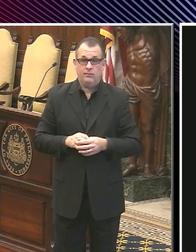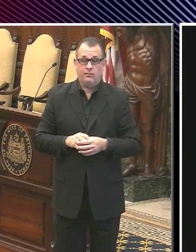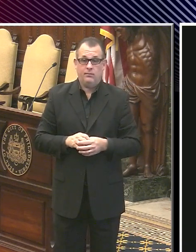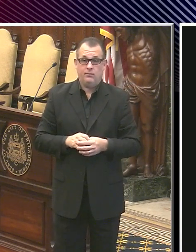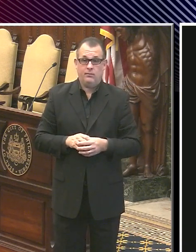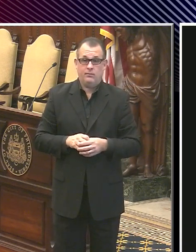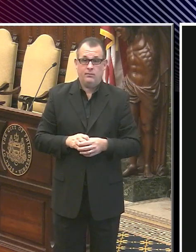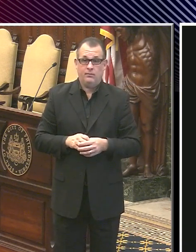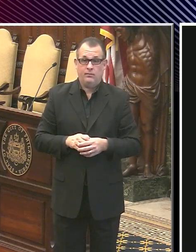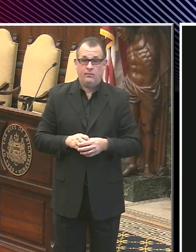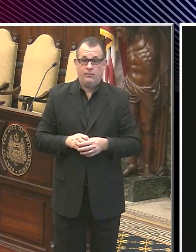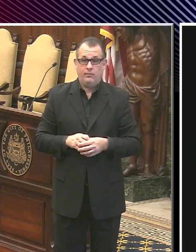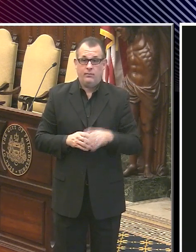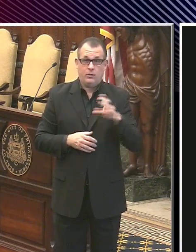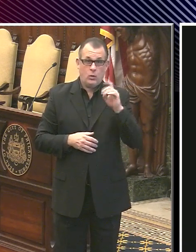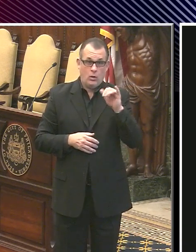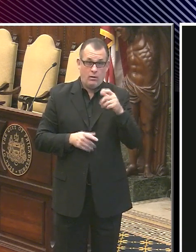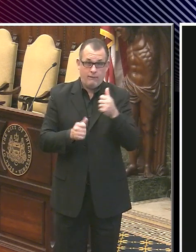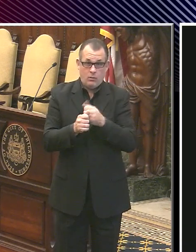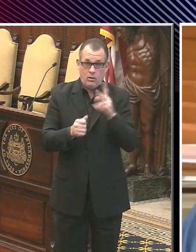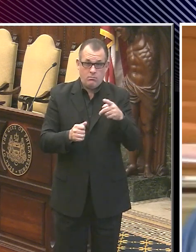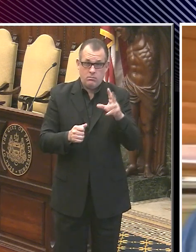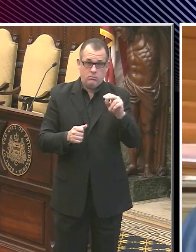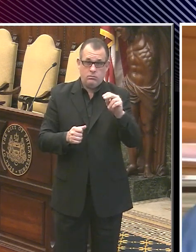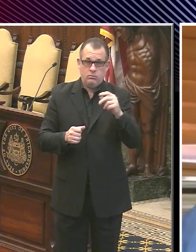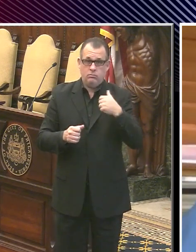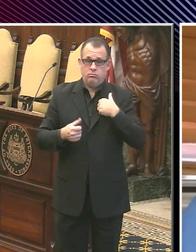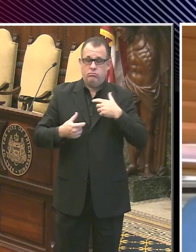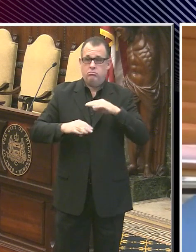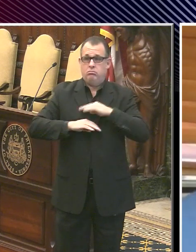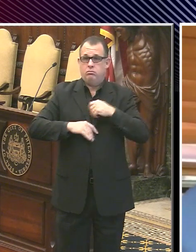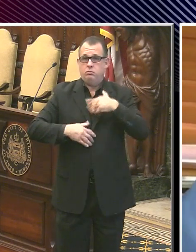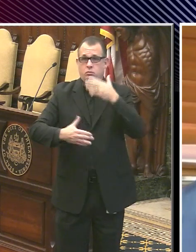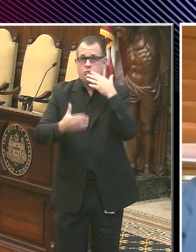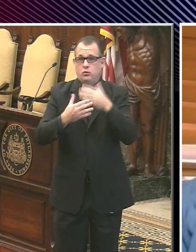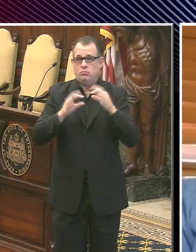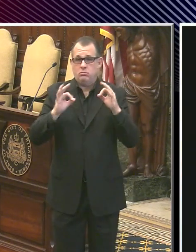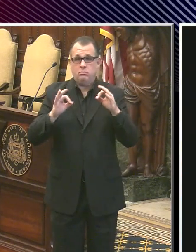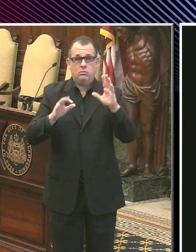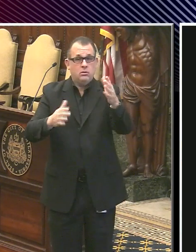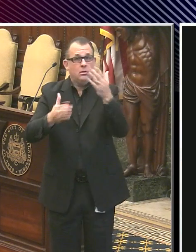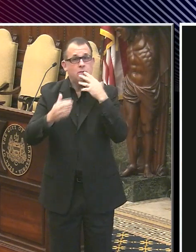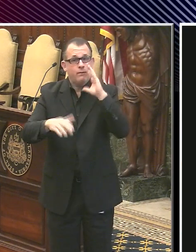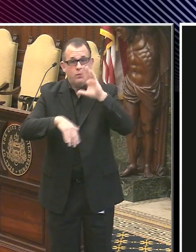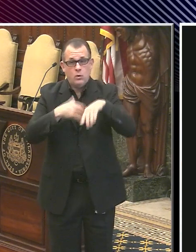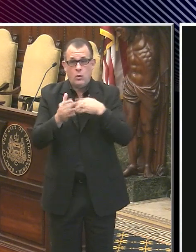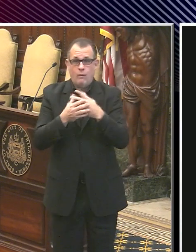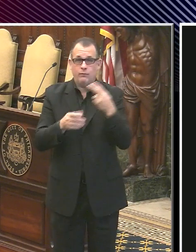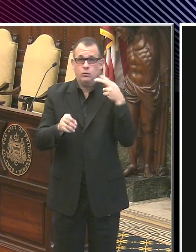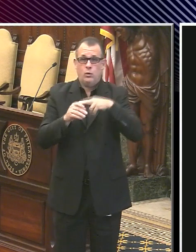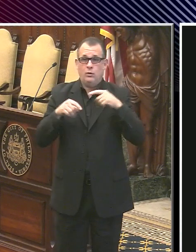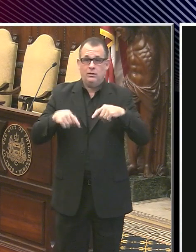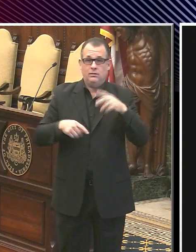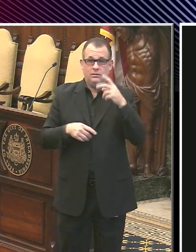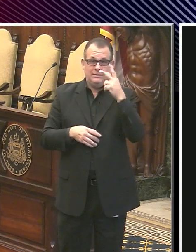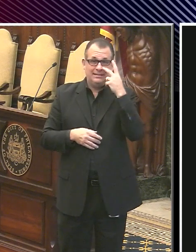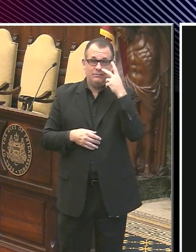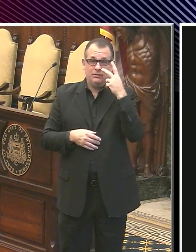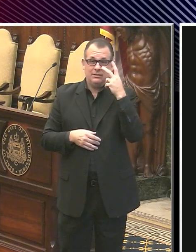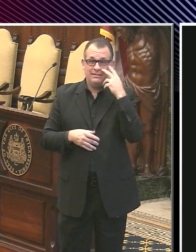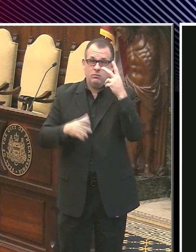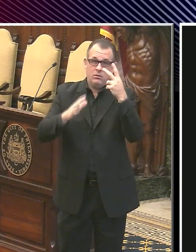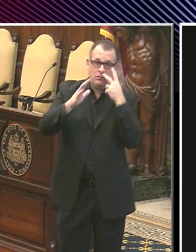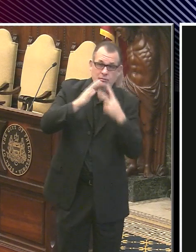Corey, did you have a follow-up? Nope, I'm good. Thank you. Very good. Thank you. And thank you, everyone, for joining us. We do